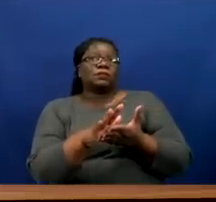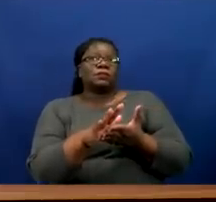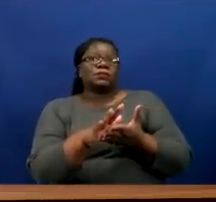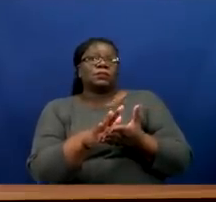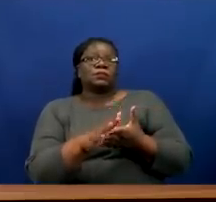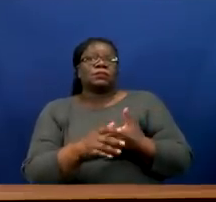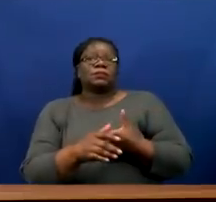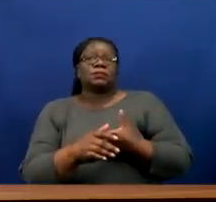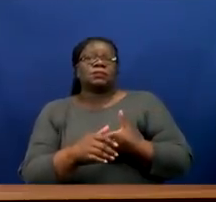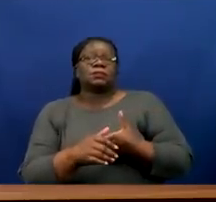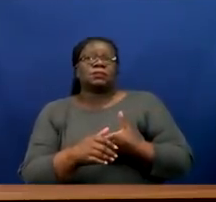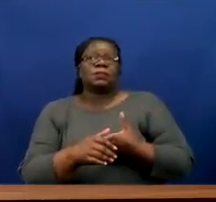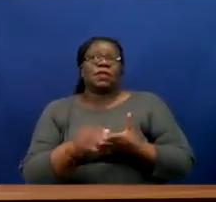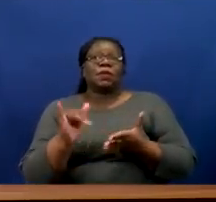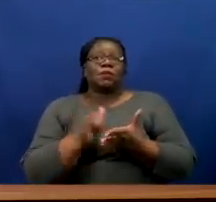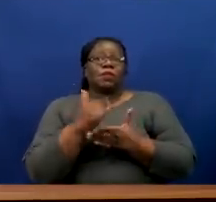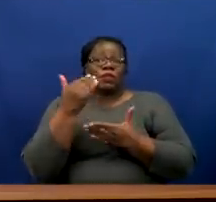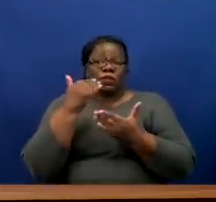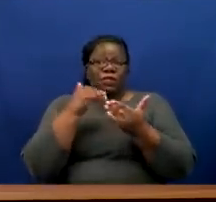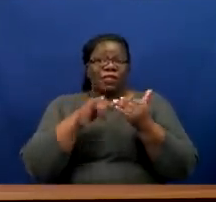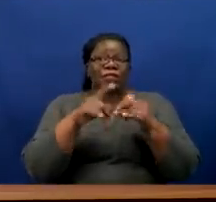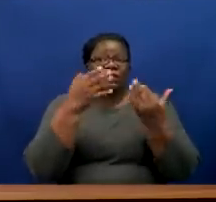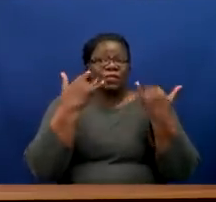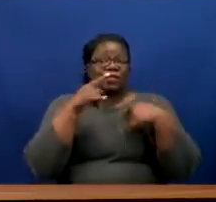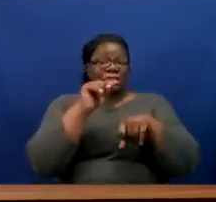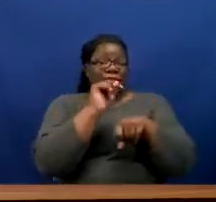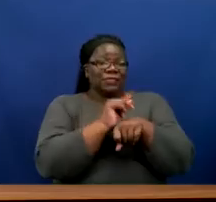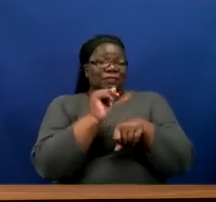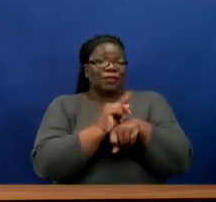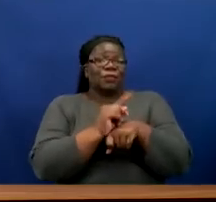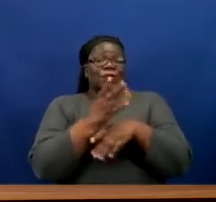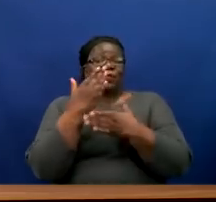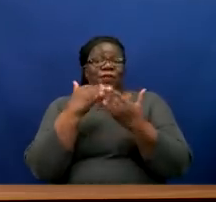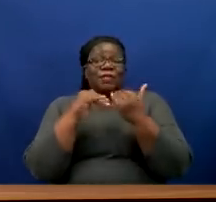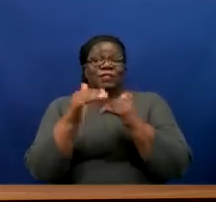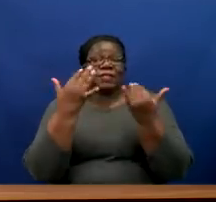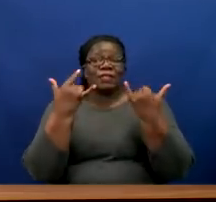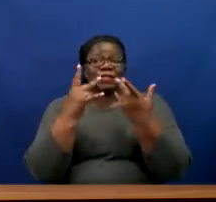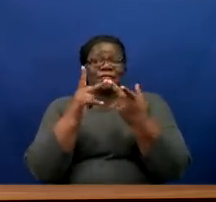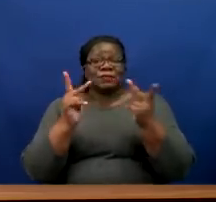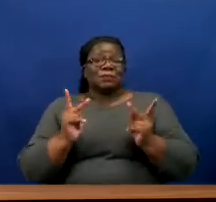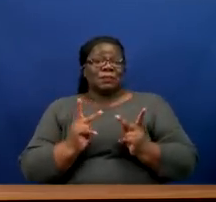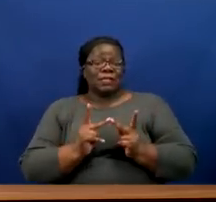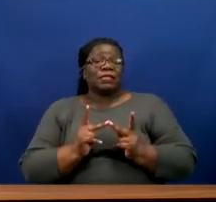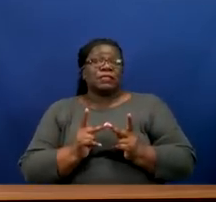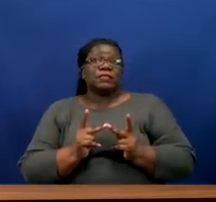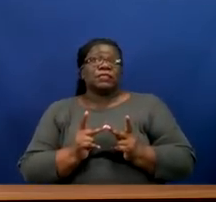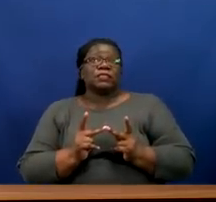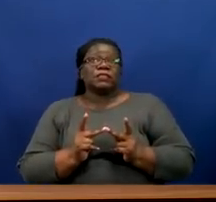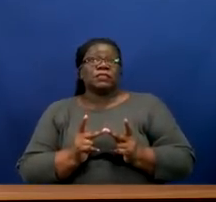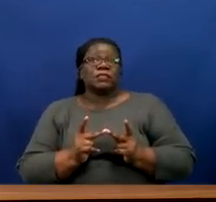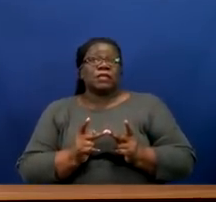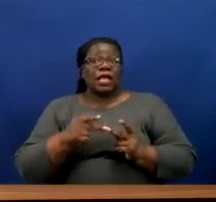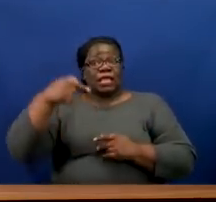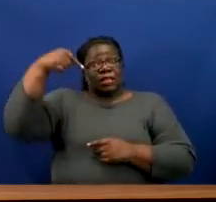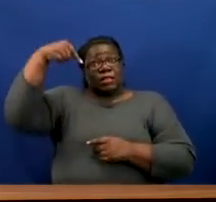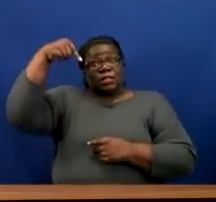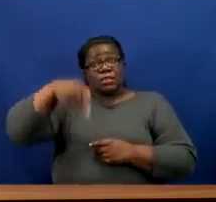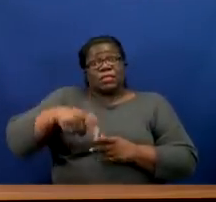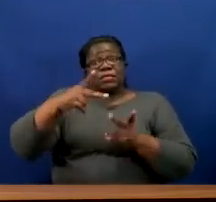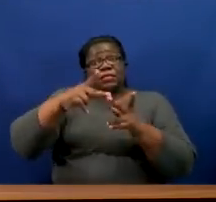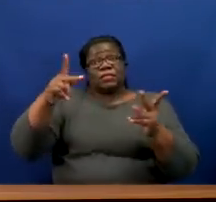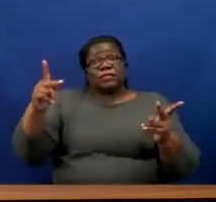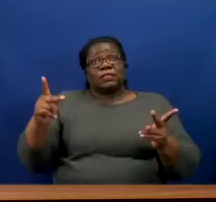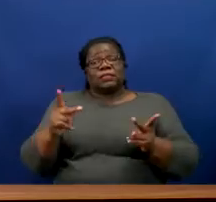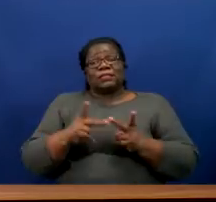hallowed. That when you come into this temple, this cathedral, this sanctuary, when you come into this house of the Lord, this is